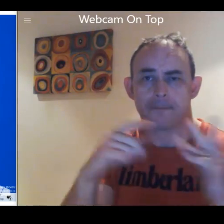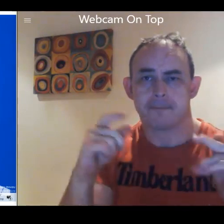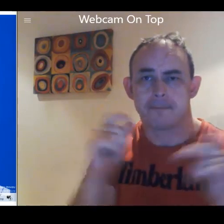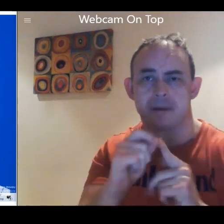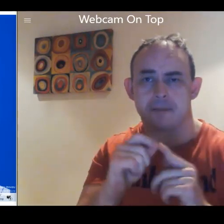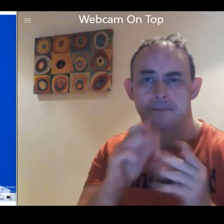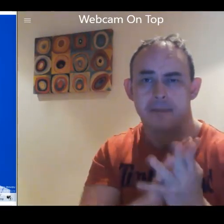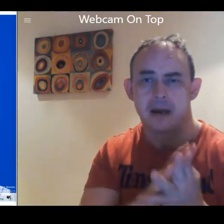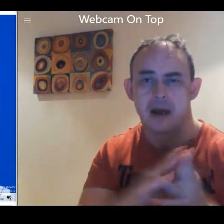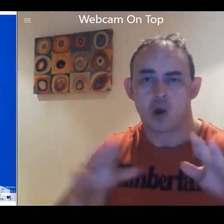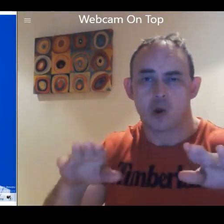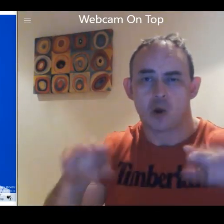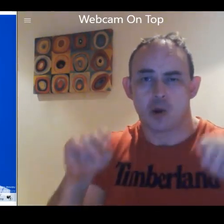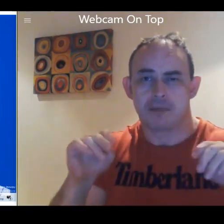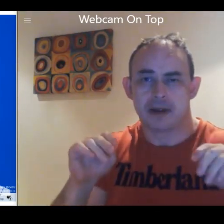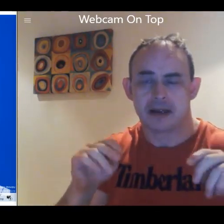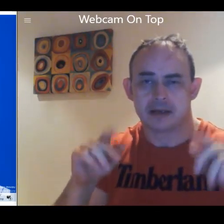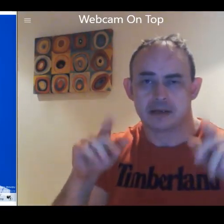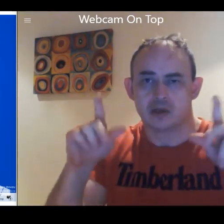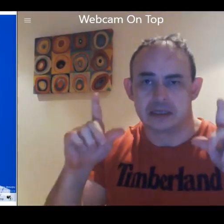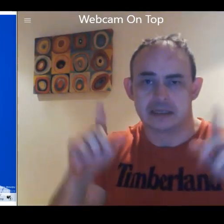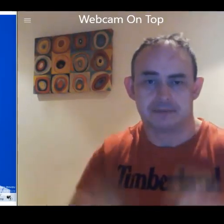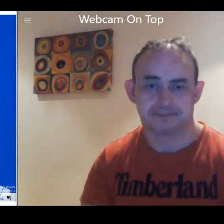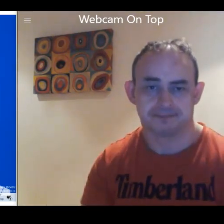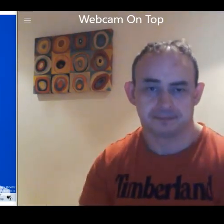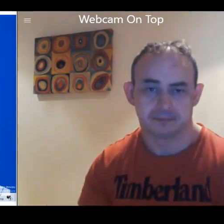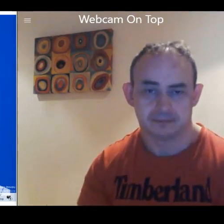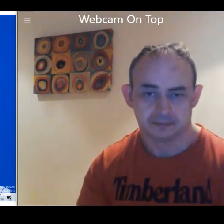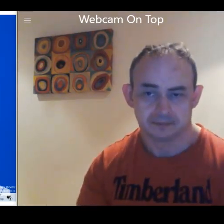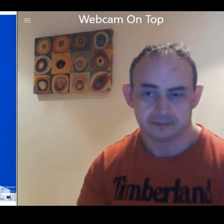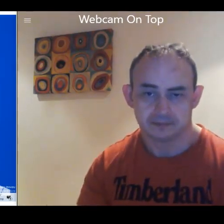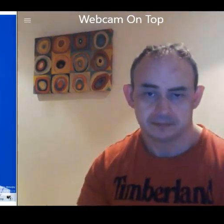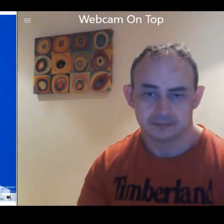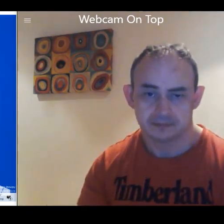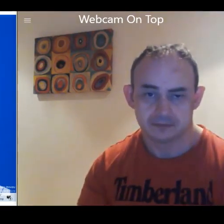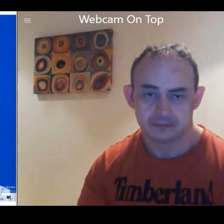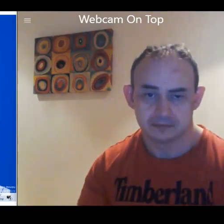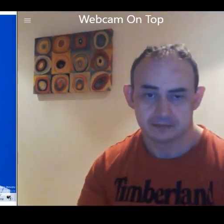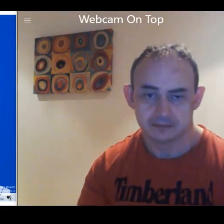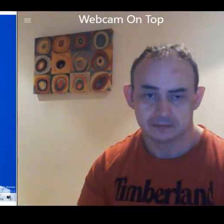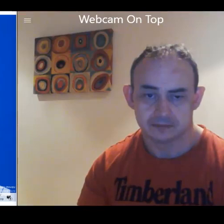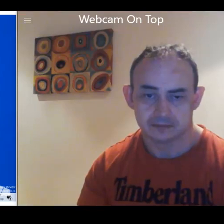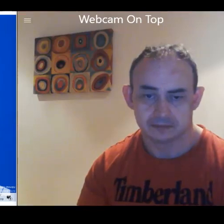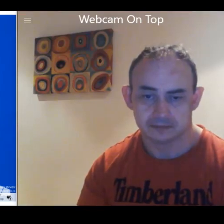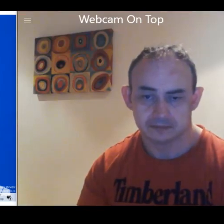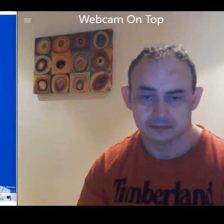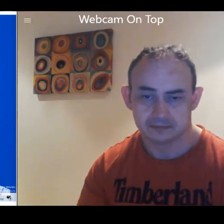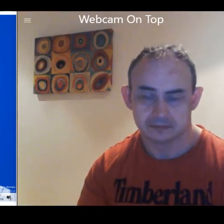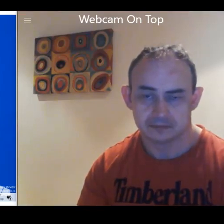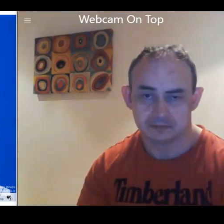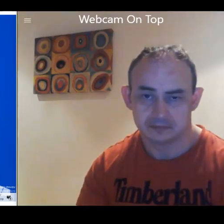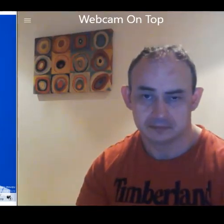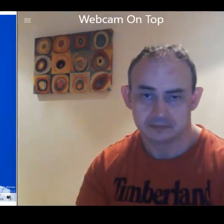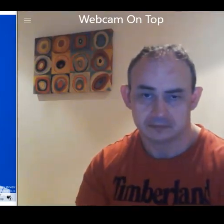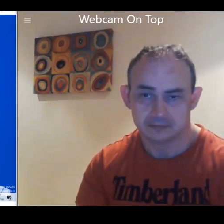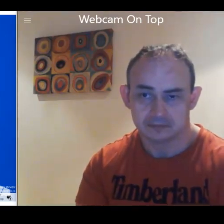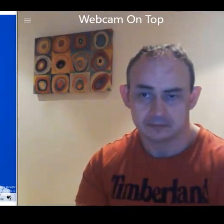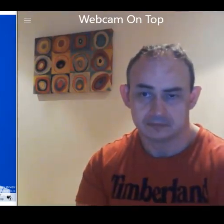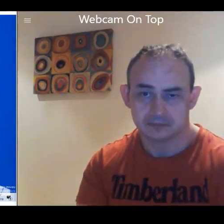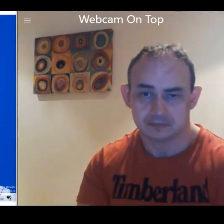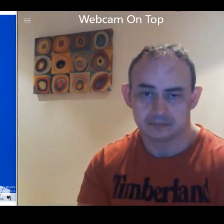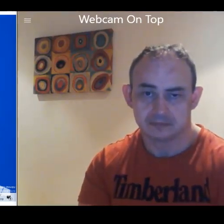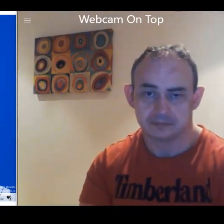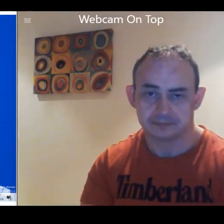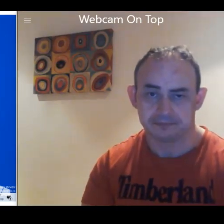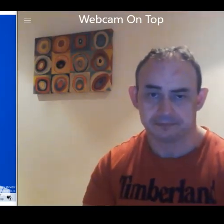at Windows Update. Windows Update's UI here has been updated a tiny bit. You can see that they've brought a lot of the Windows Update's configurable